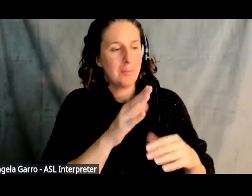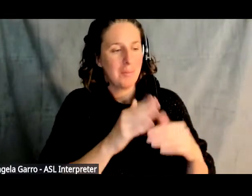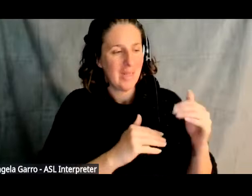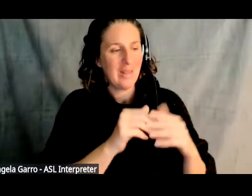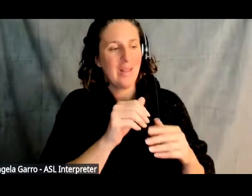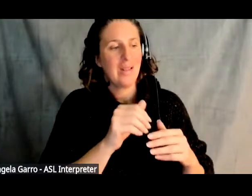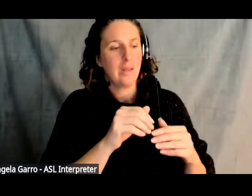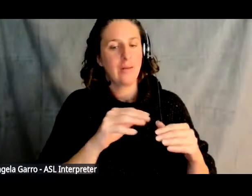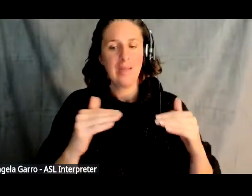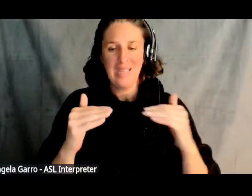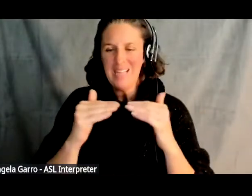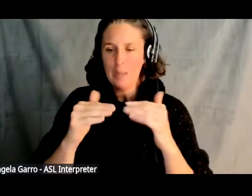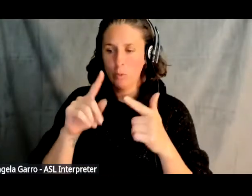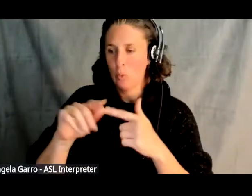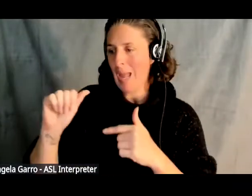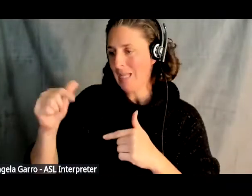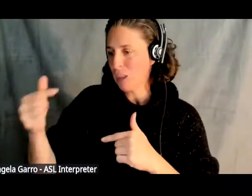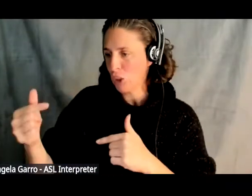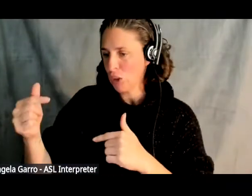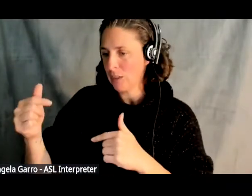G pathway, if you will.